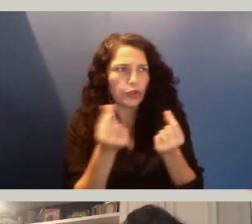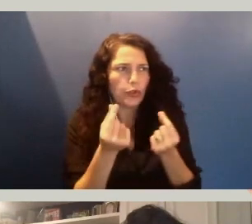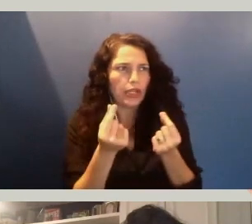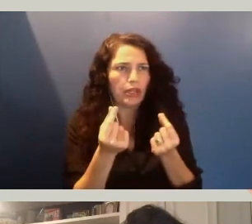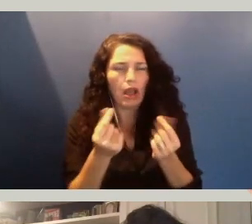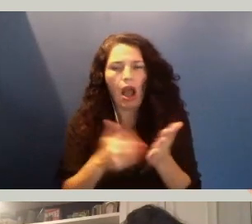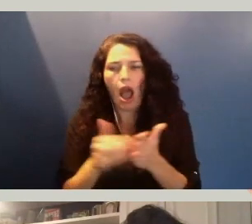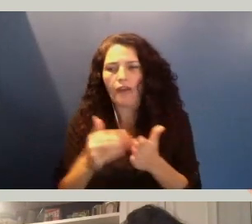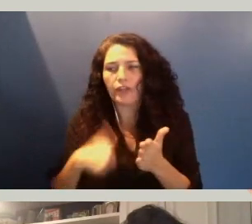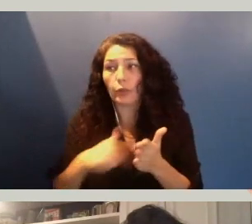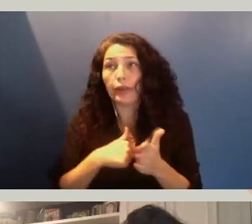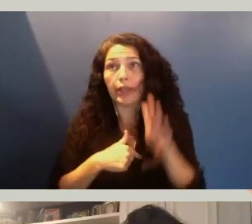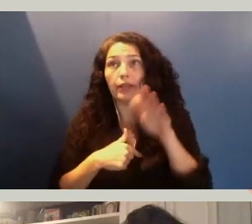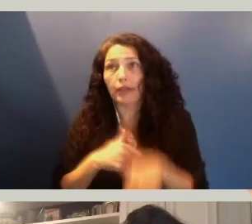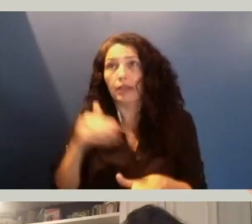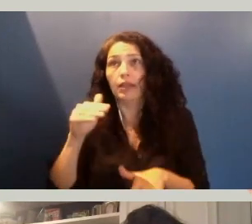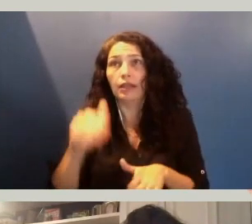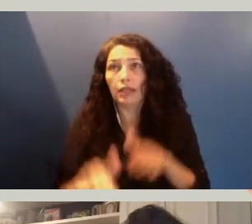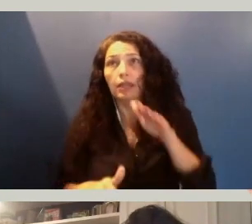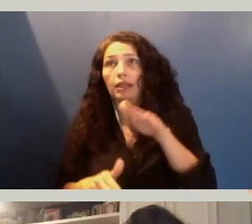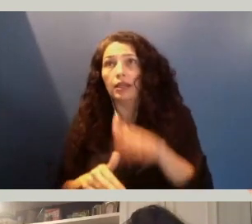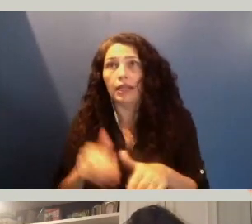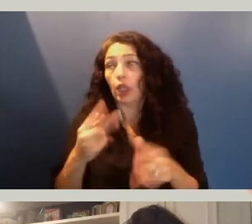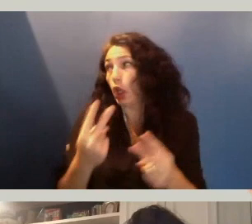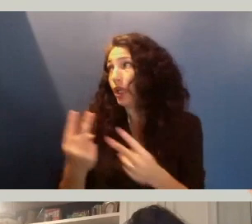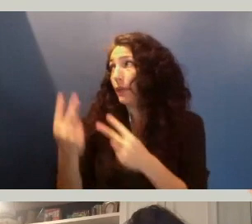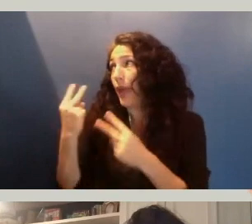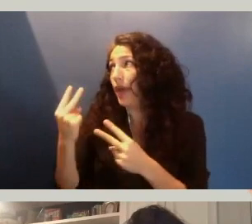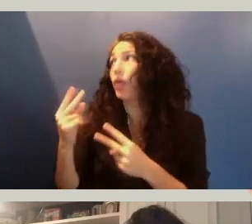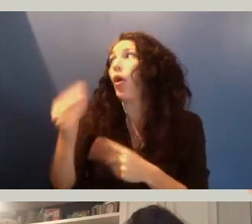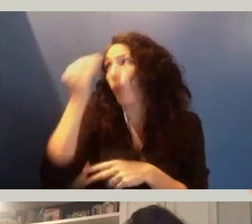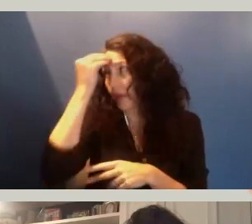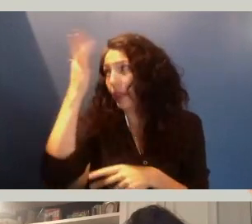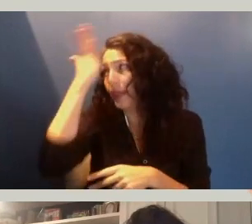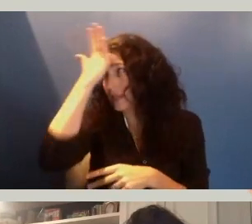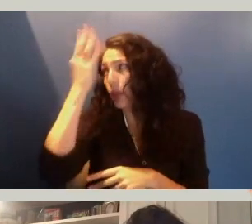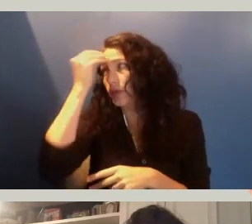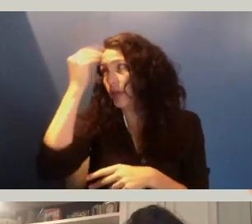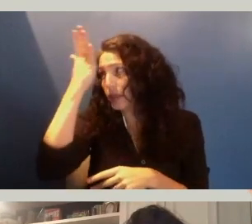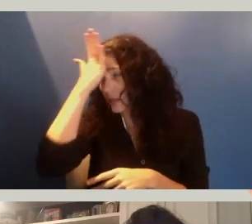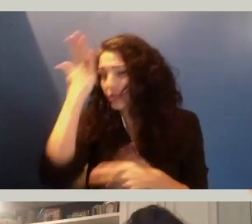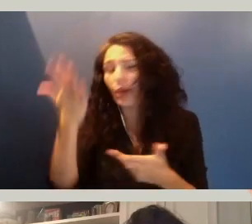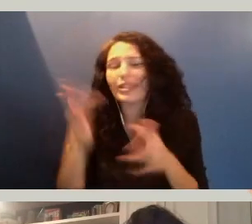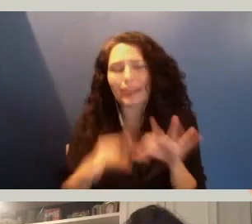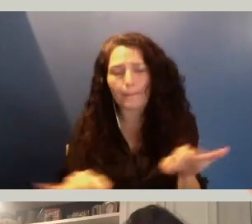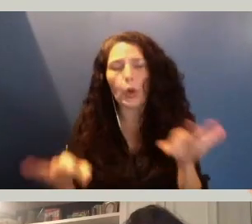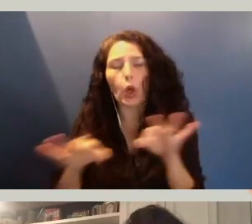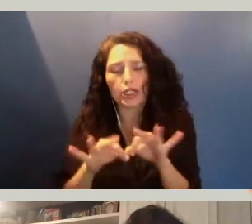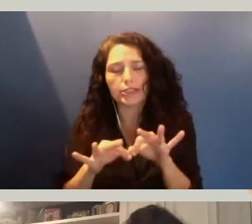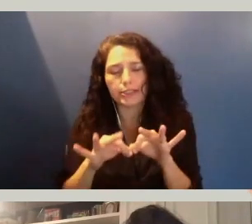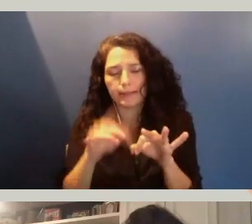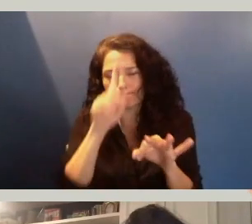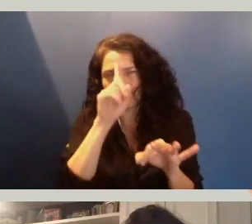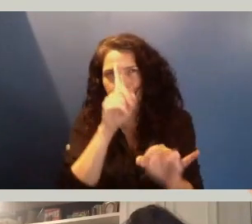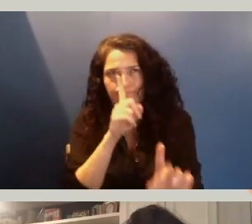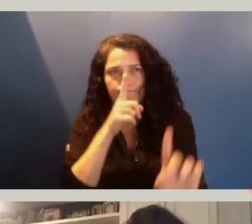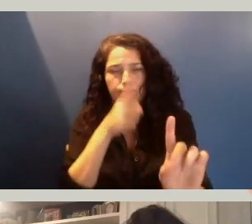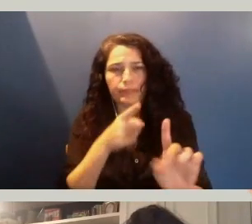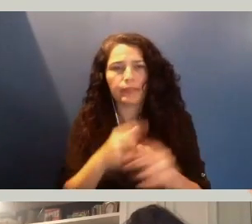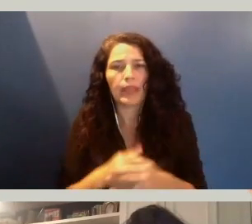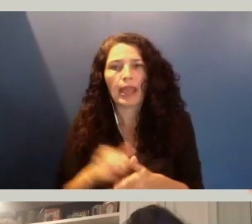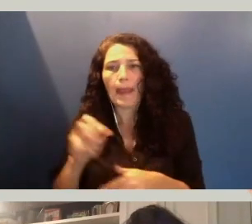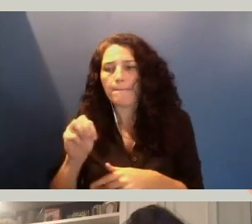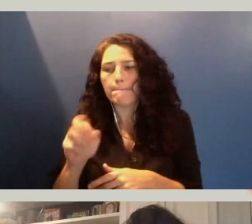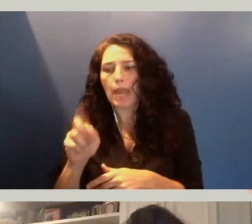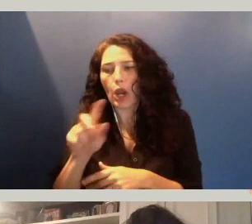going and pivoting from lessons learned. And so that's just critically important. And Marilyn, speaking from